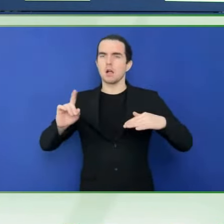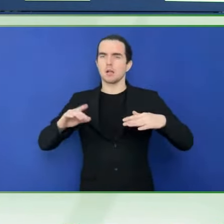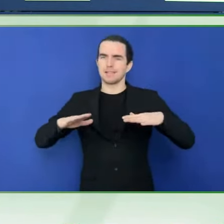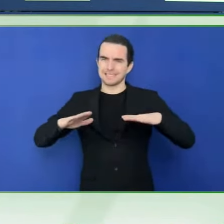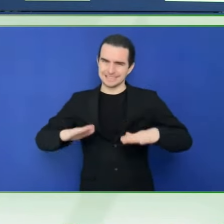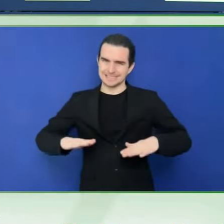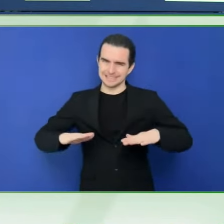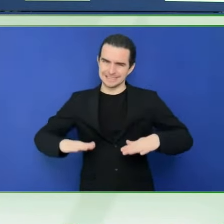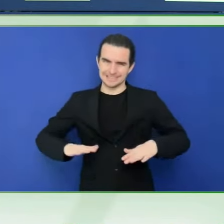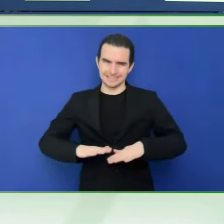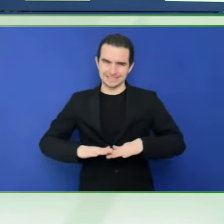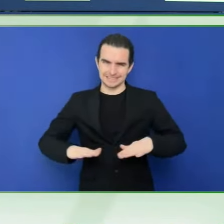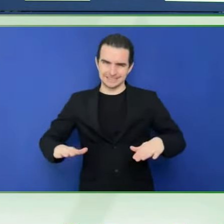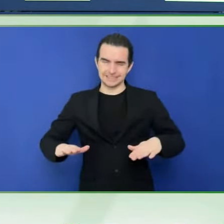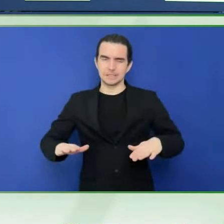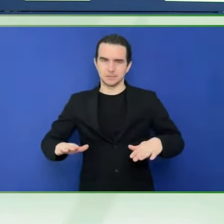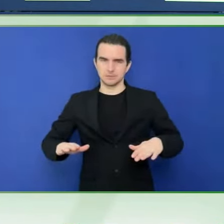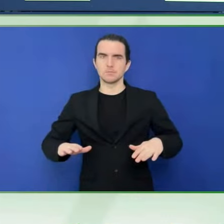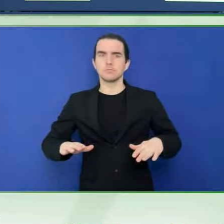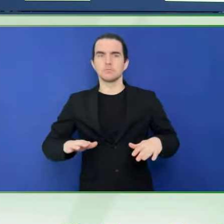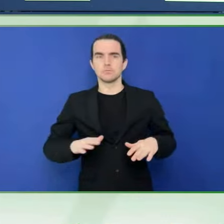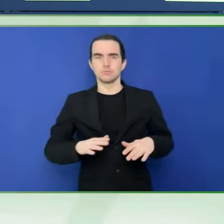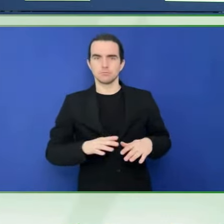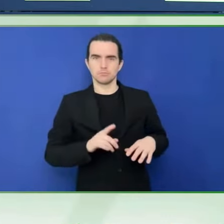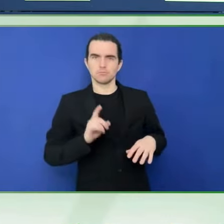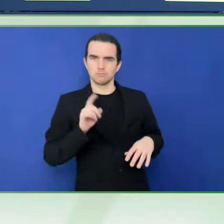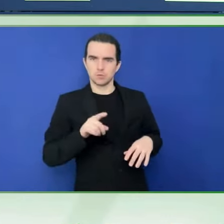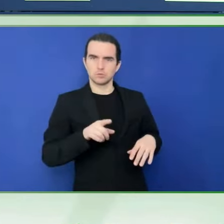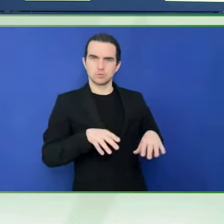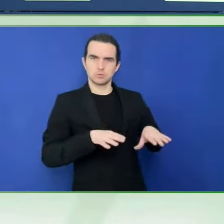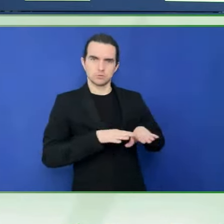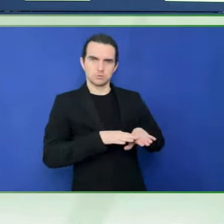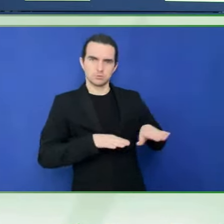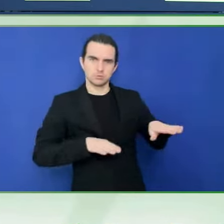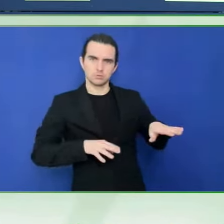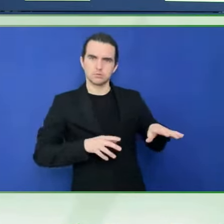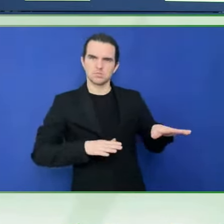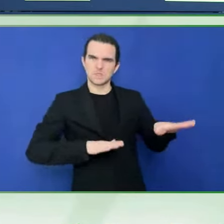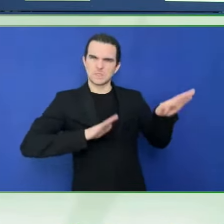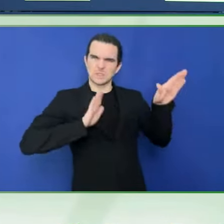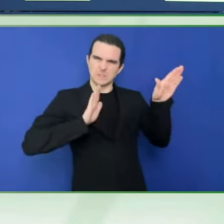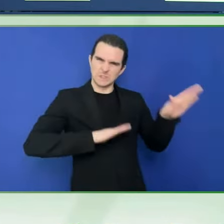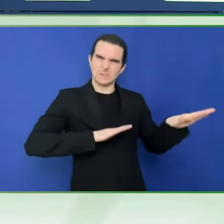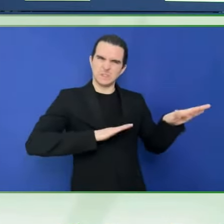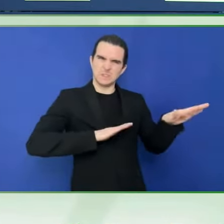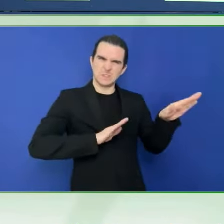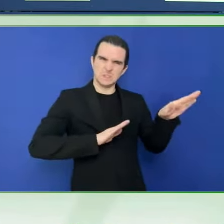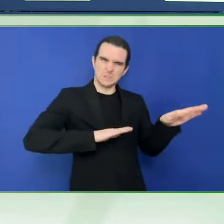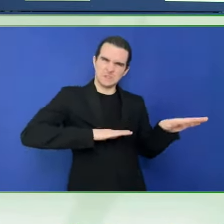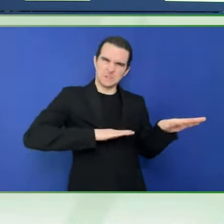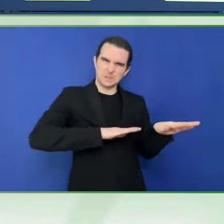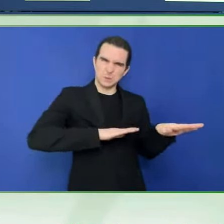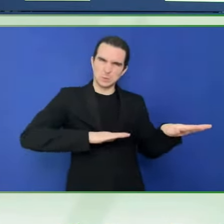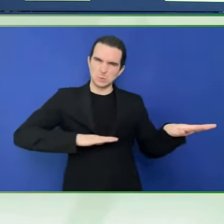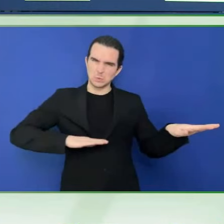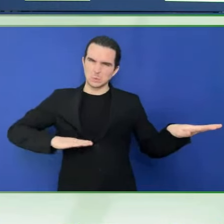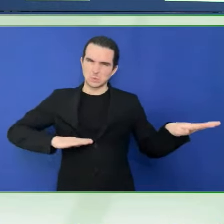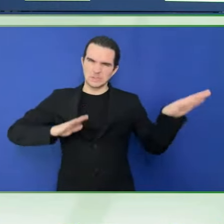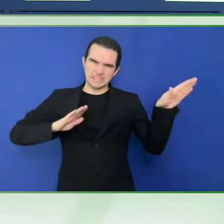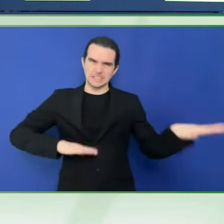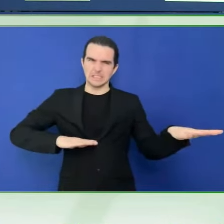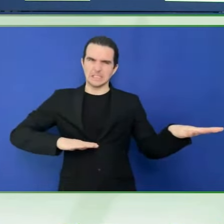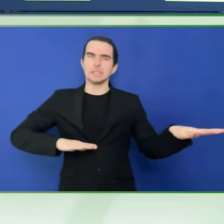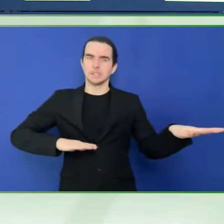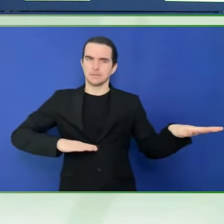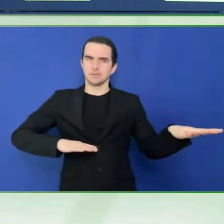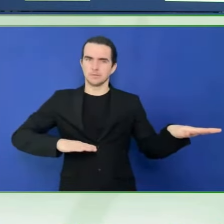to be even two persons, two people from train crew who have to use this